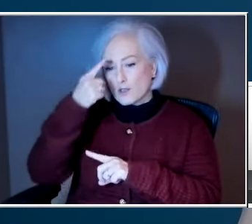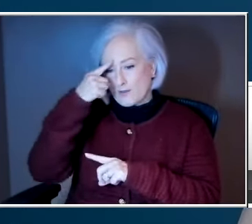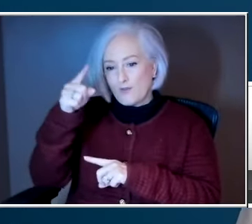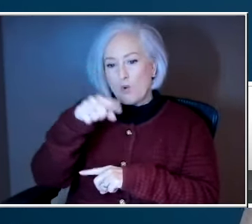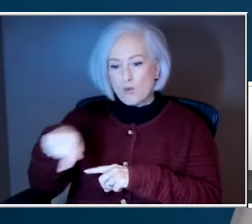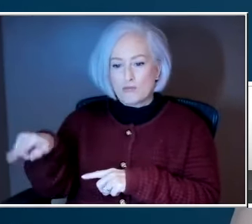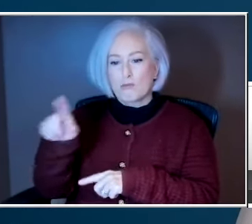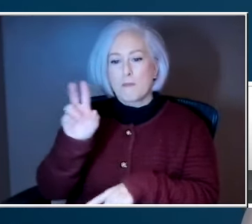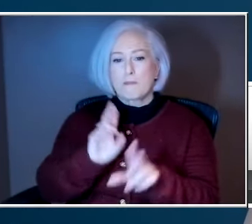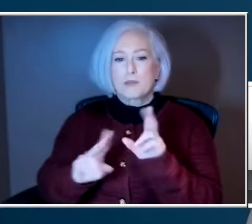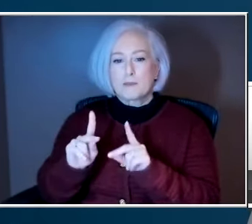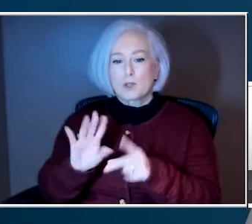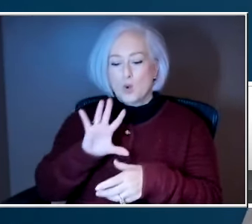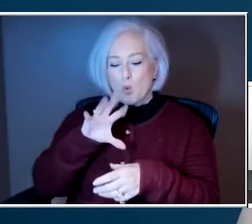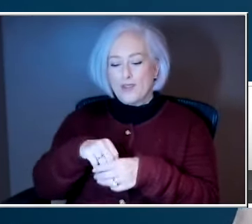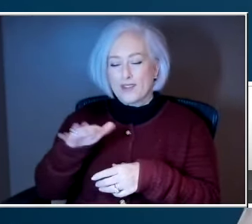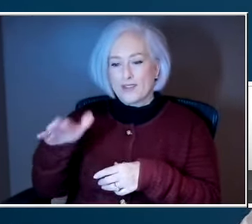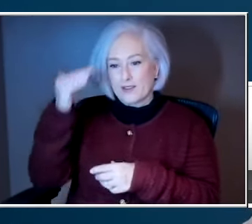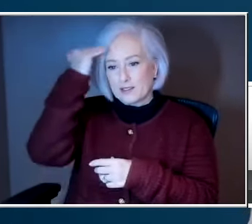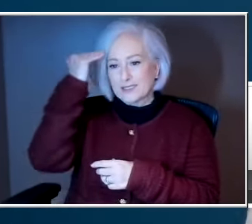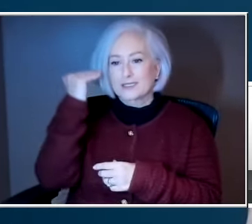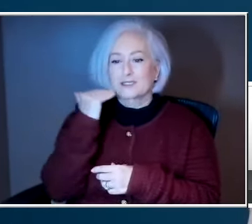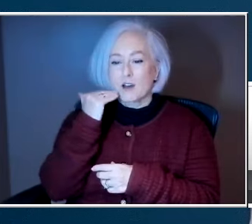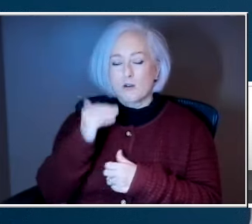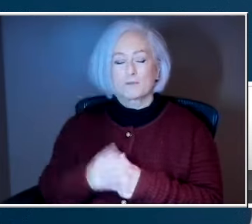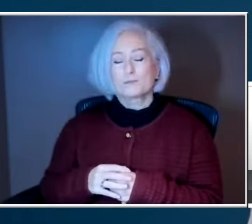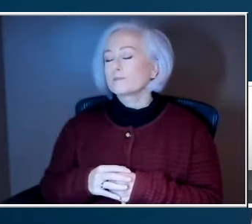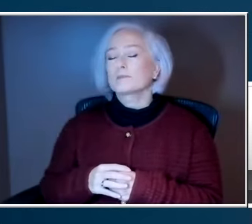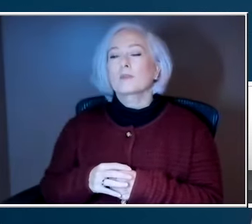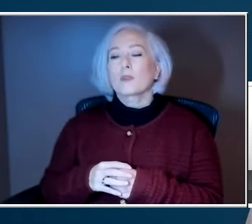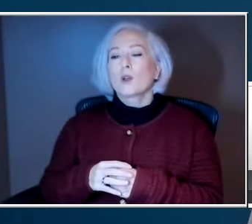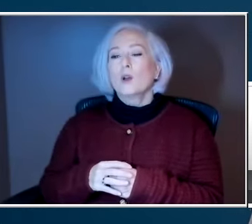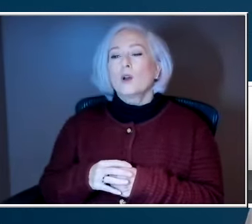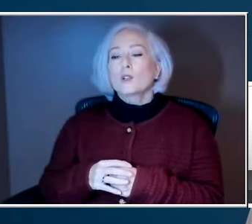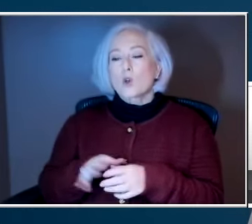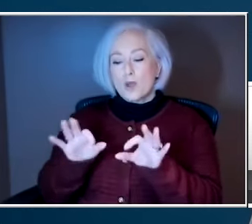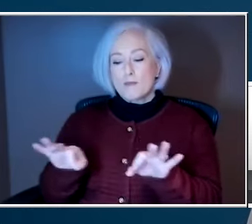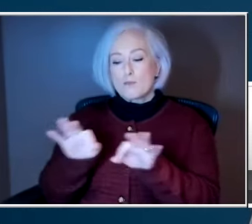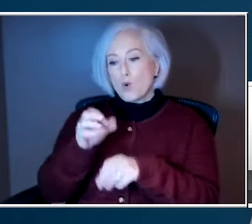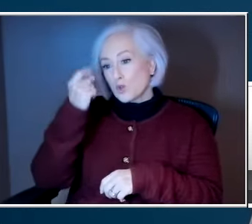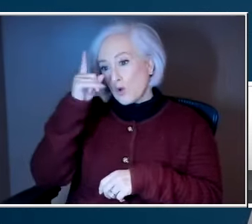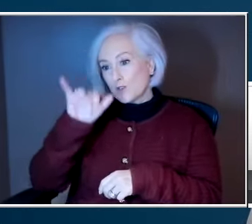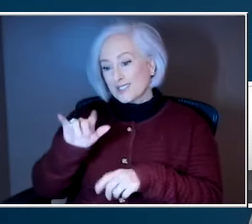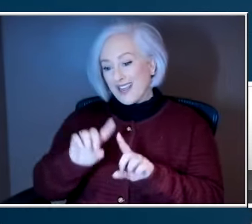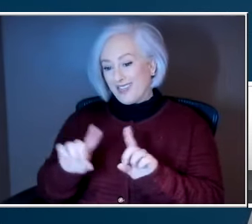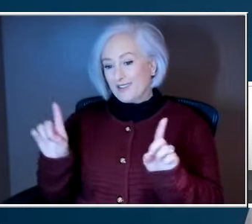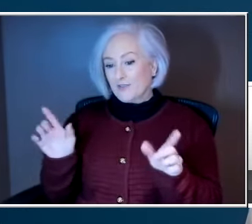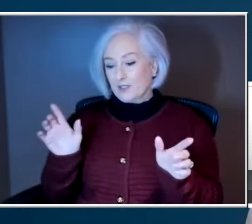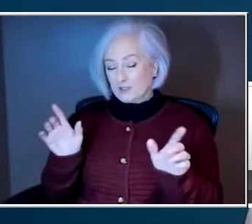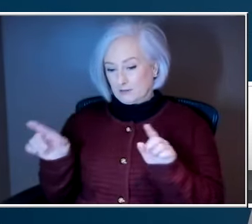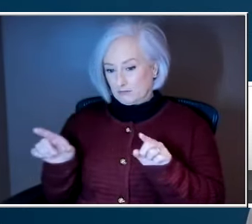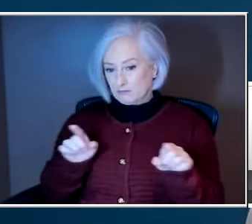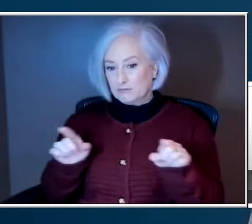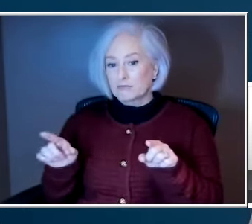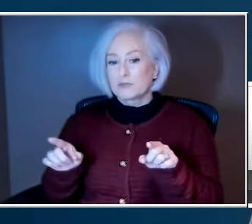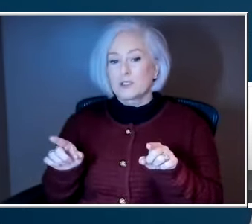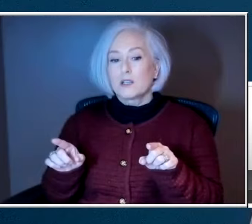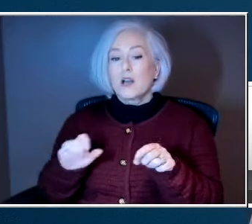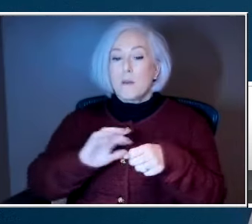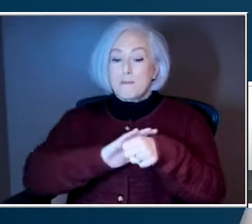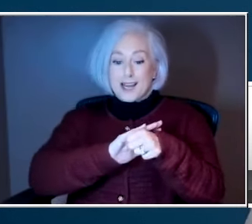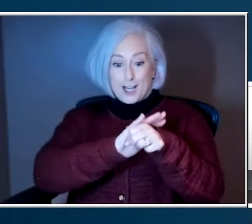in their skull. So acting and understanding that, again, we know that COVID-19, the disease, makes you already at